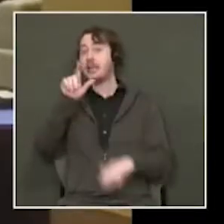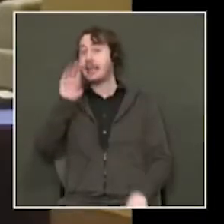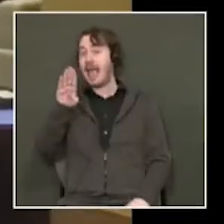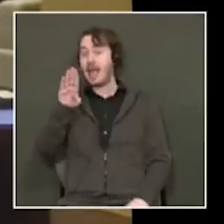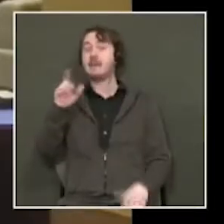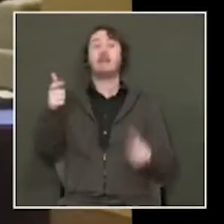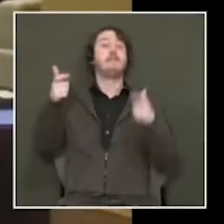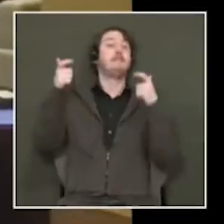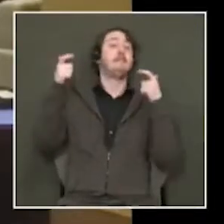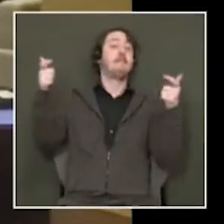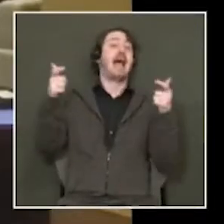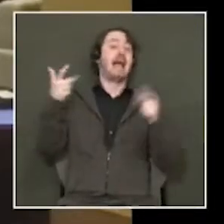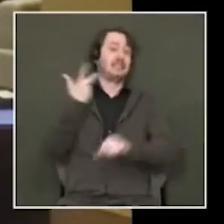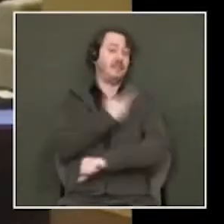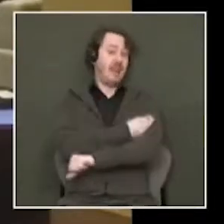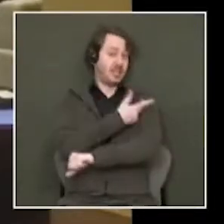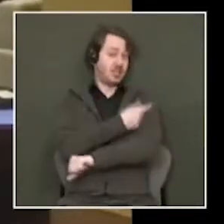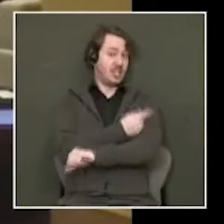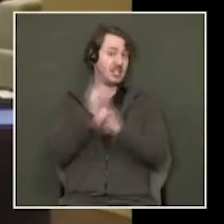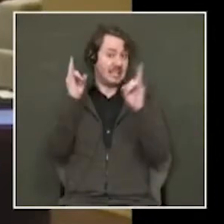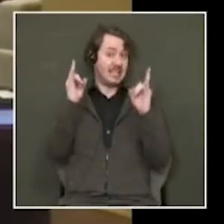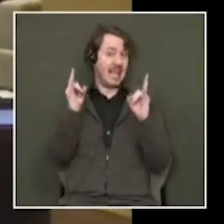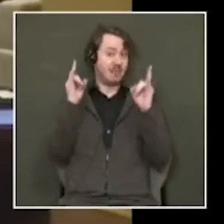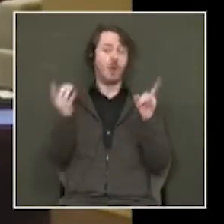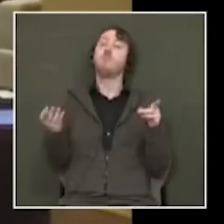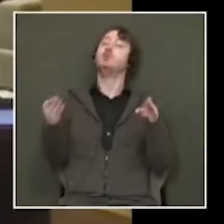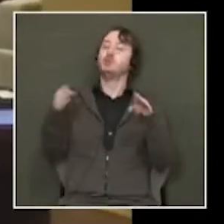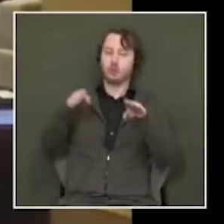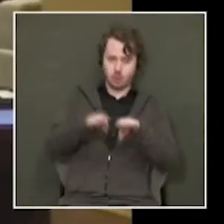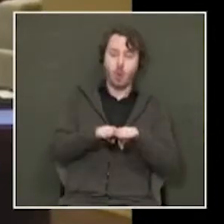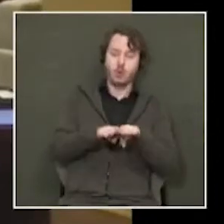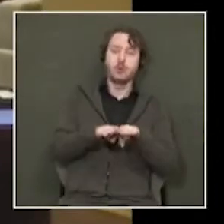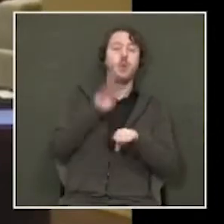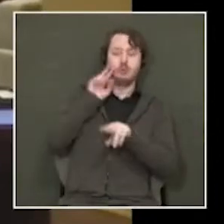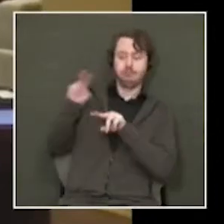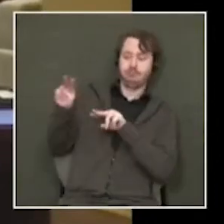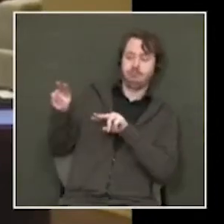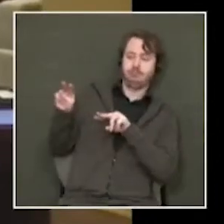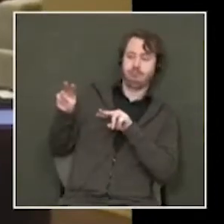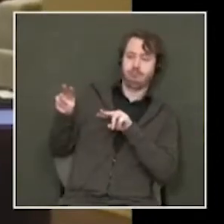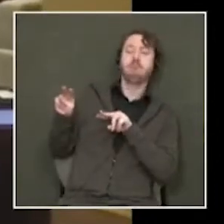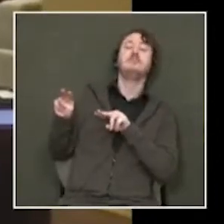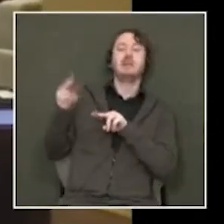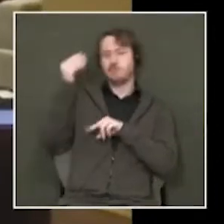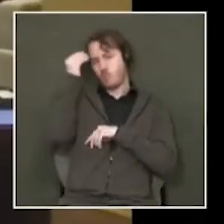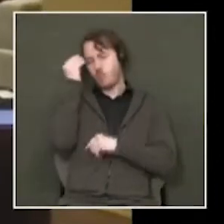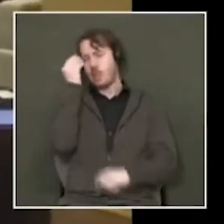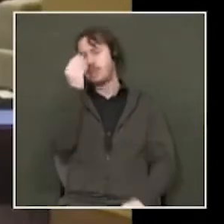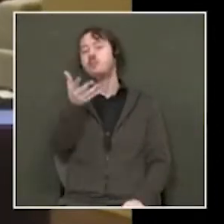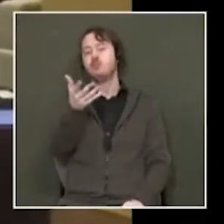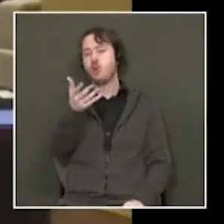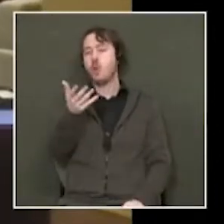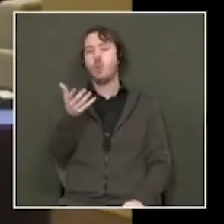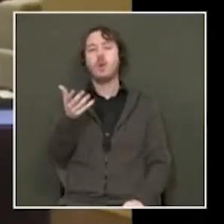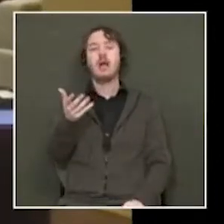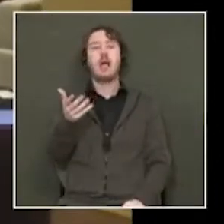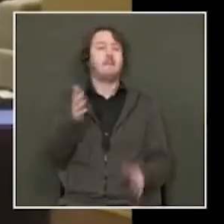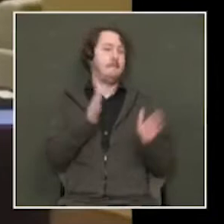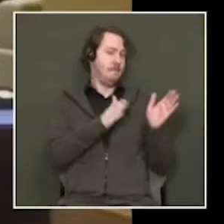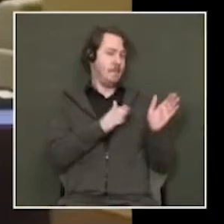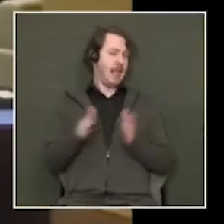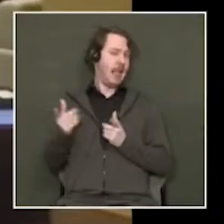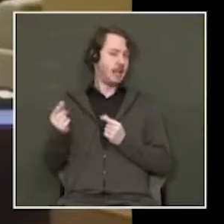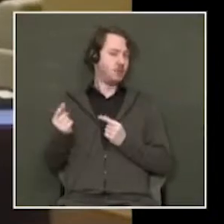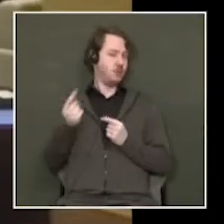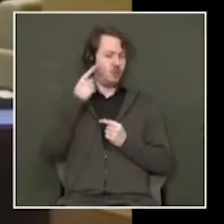at the Alamo Dome, are closed today. And we'll monitor the situation as the day goes on and let you know what our plans